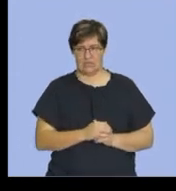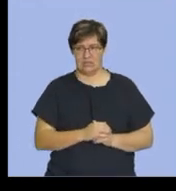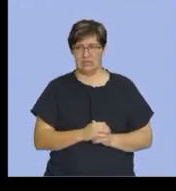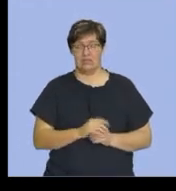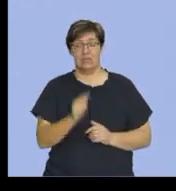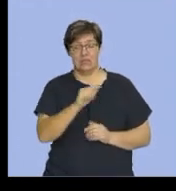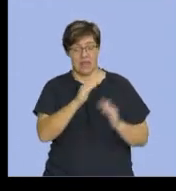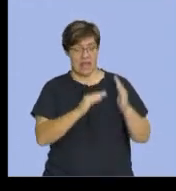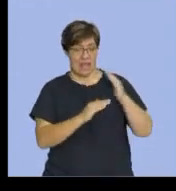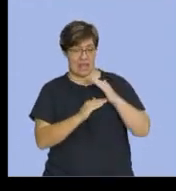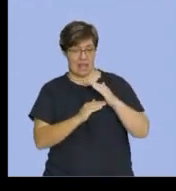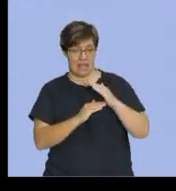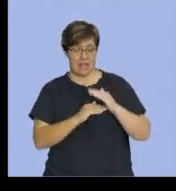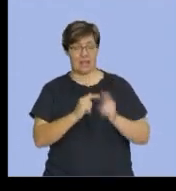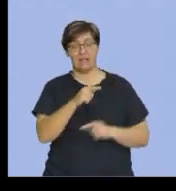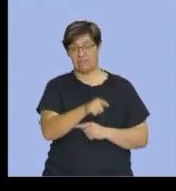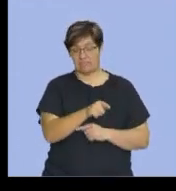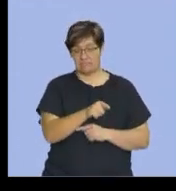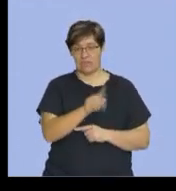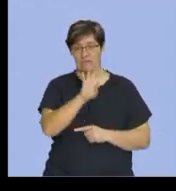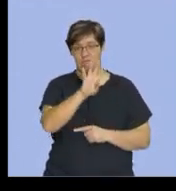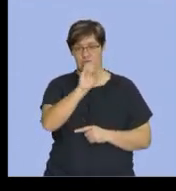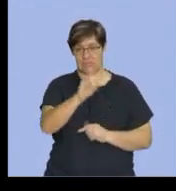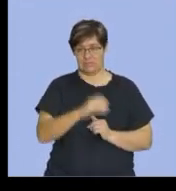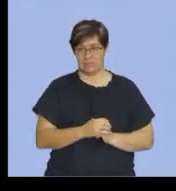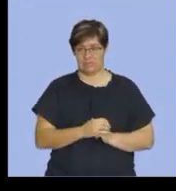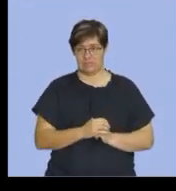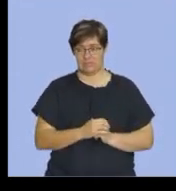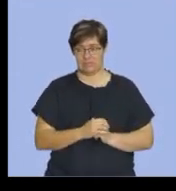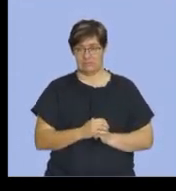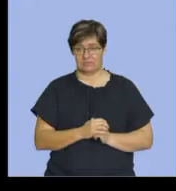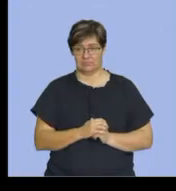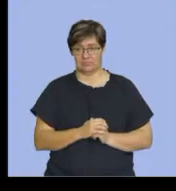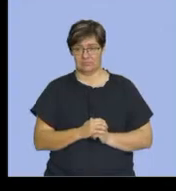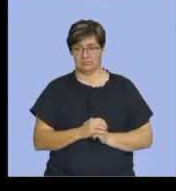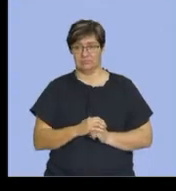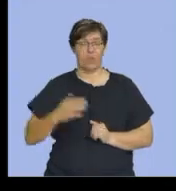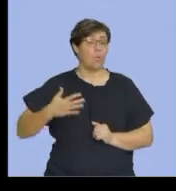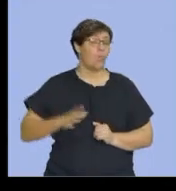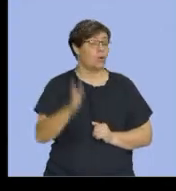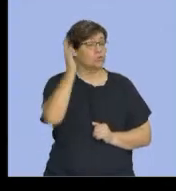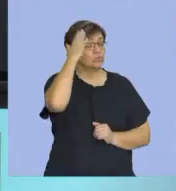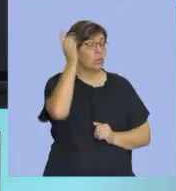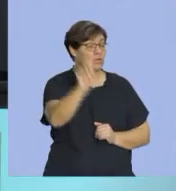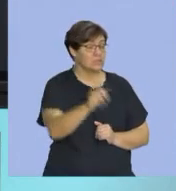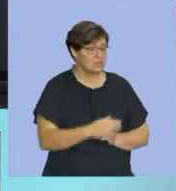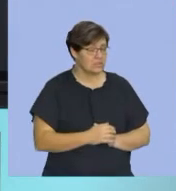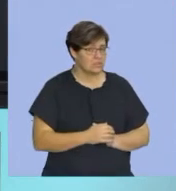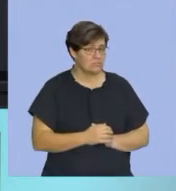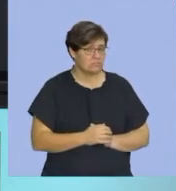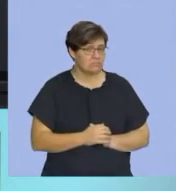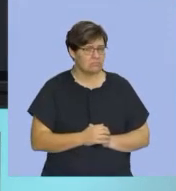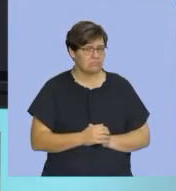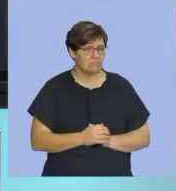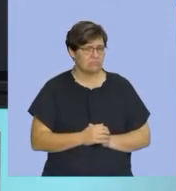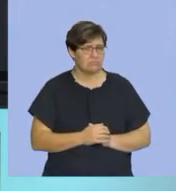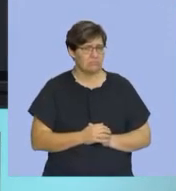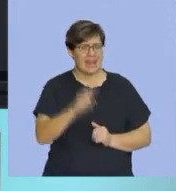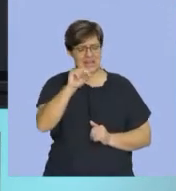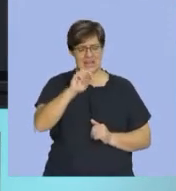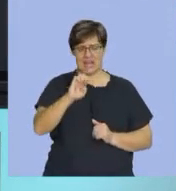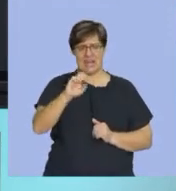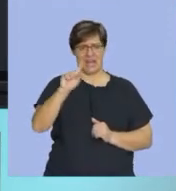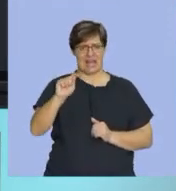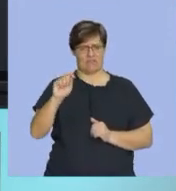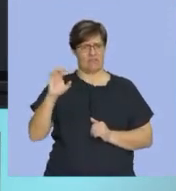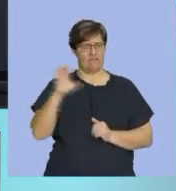that angle is 40. Now what I want to know is what's the resultant, what's the net force. So in